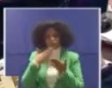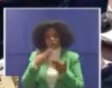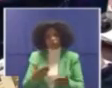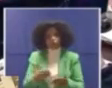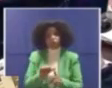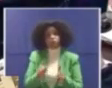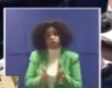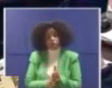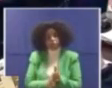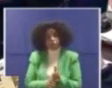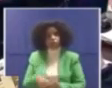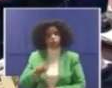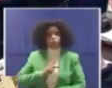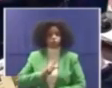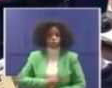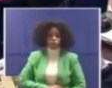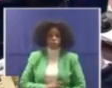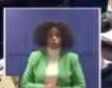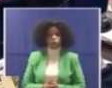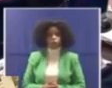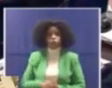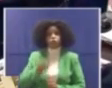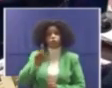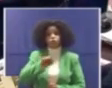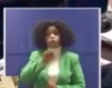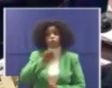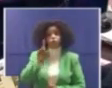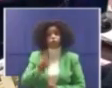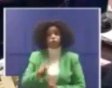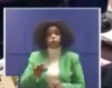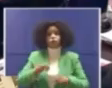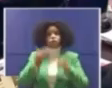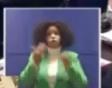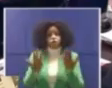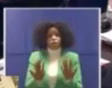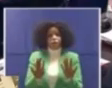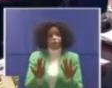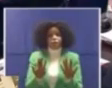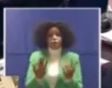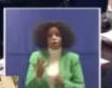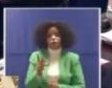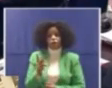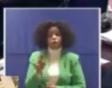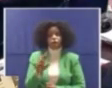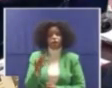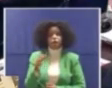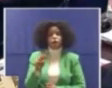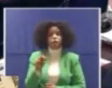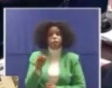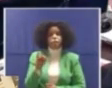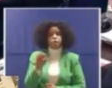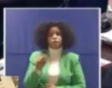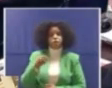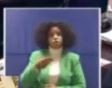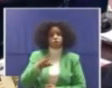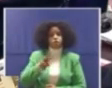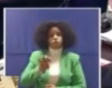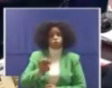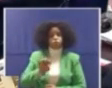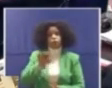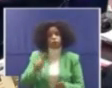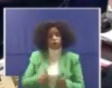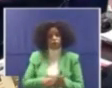Question number 9 has been asked by the Honorable KRJ Meshoe to the Deputy